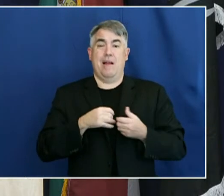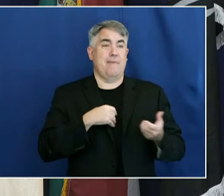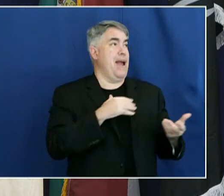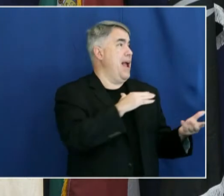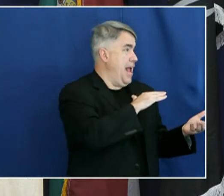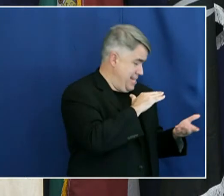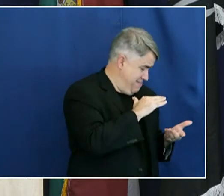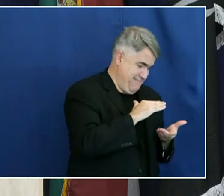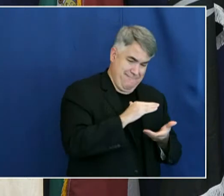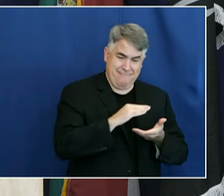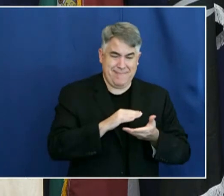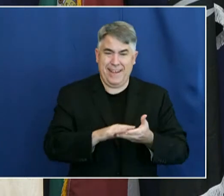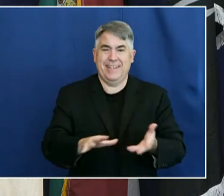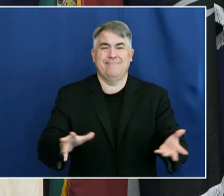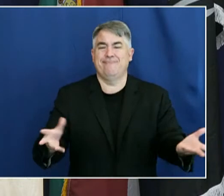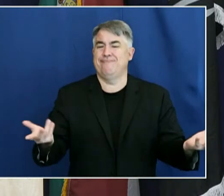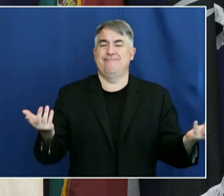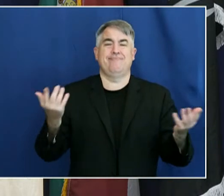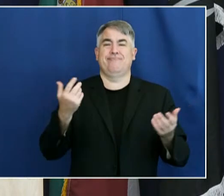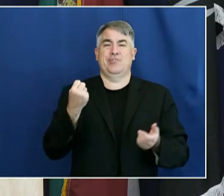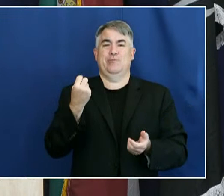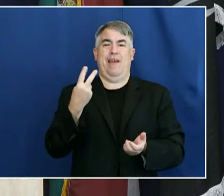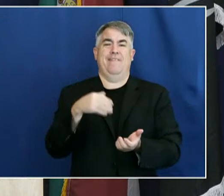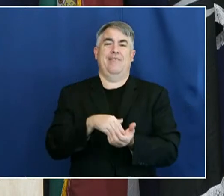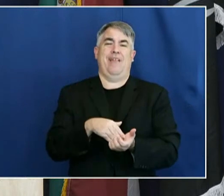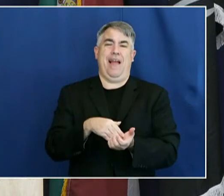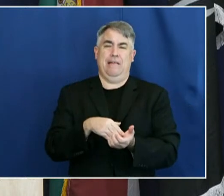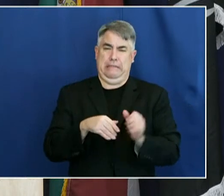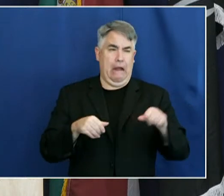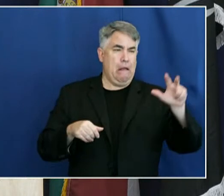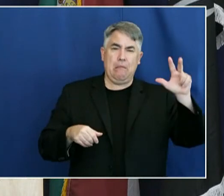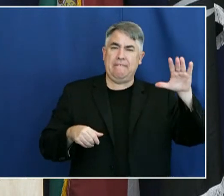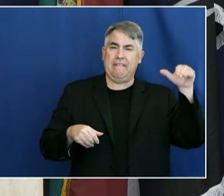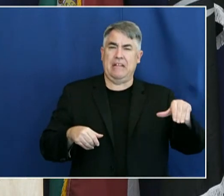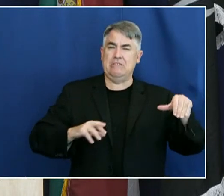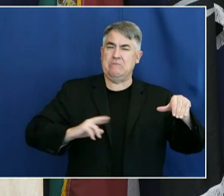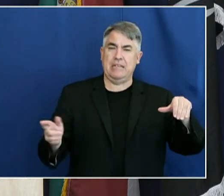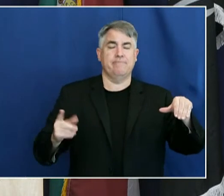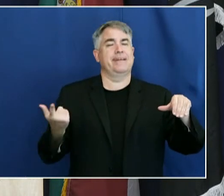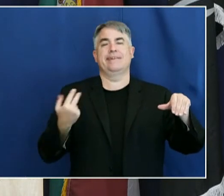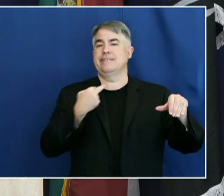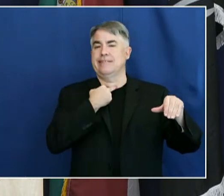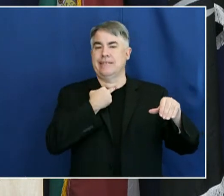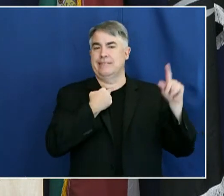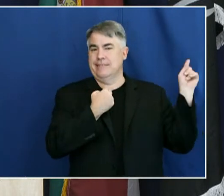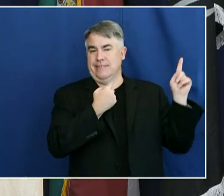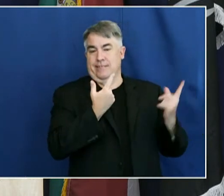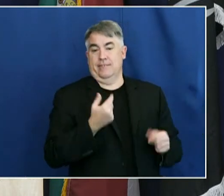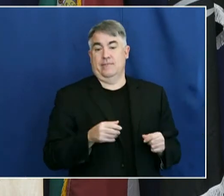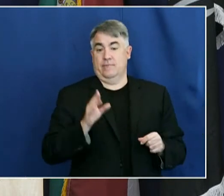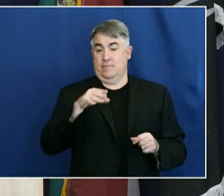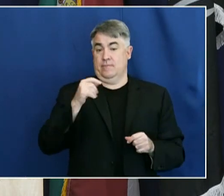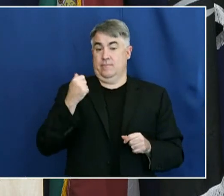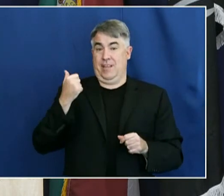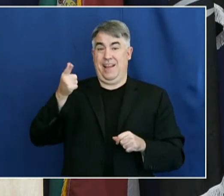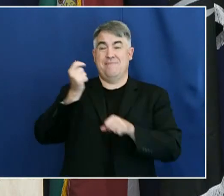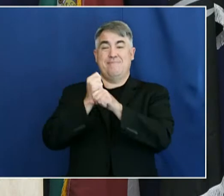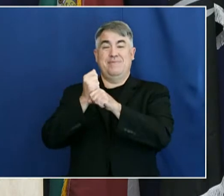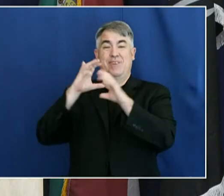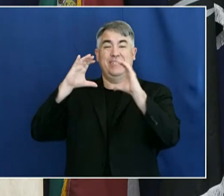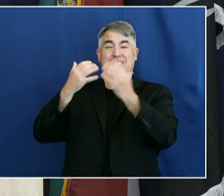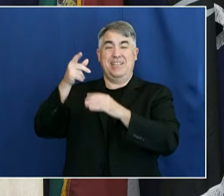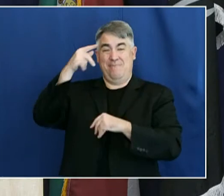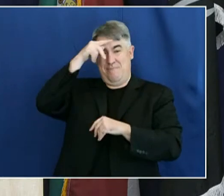12,000. And so even with the Petco site coming offline, we still have significant capacity within our